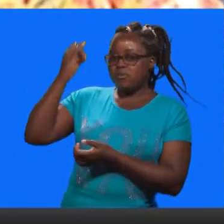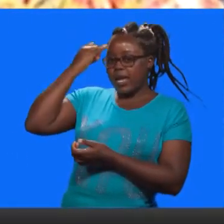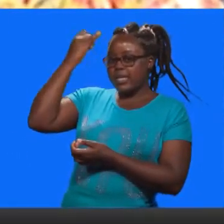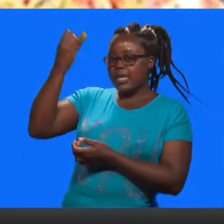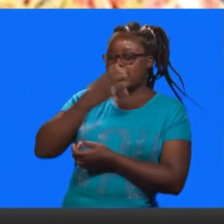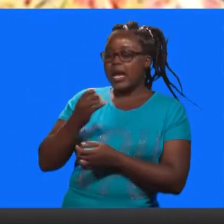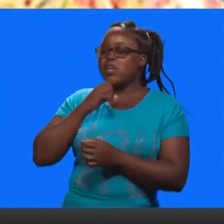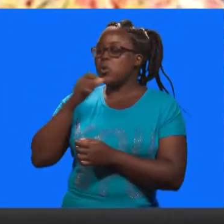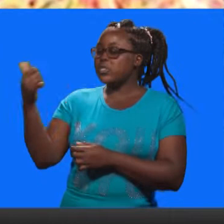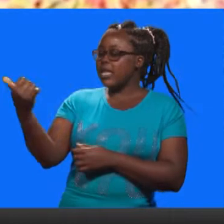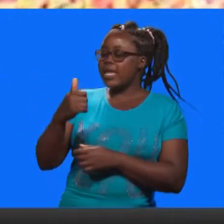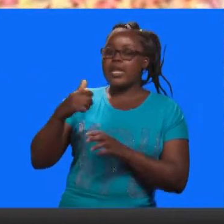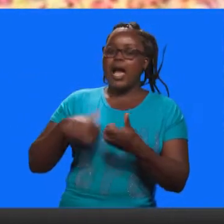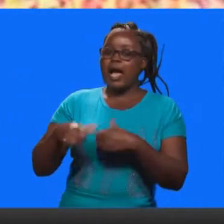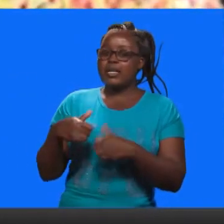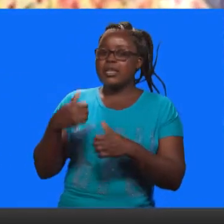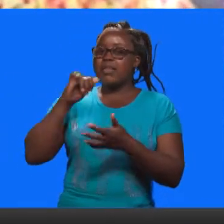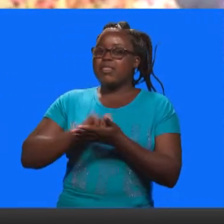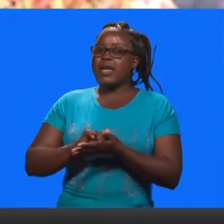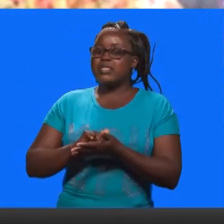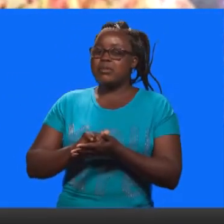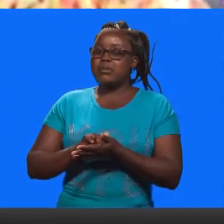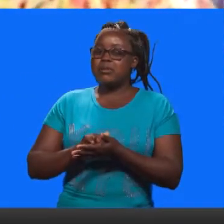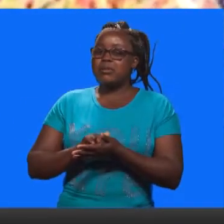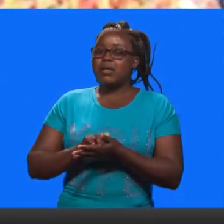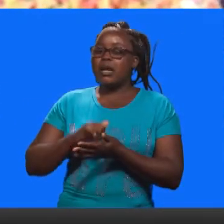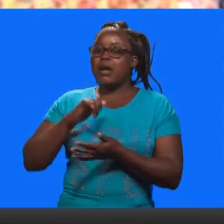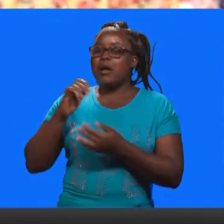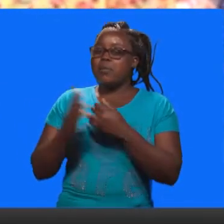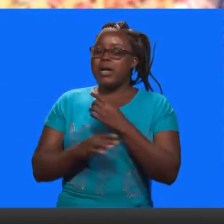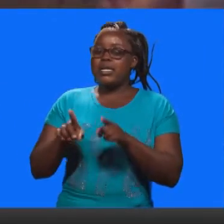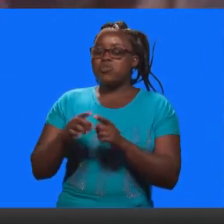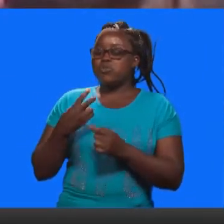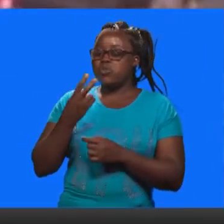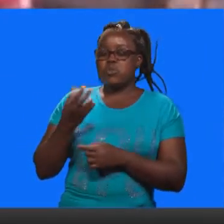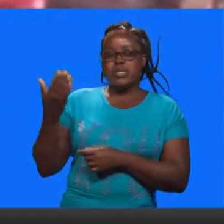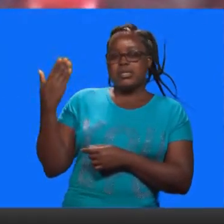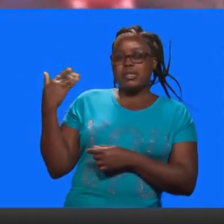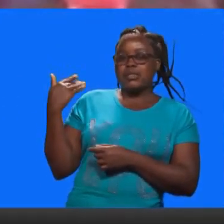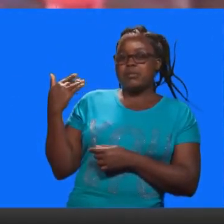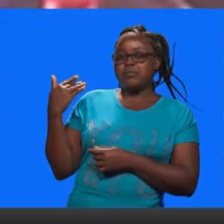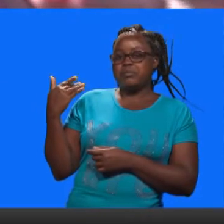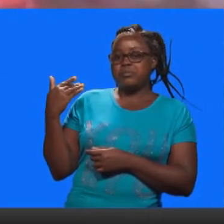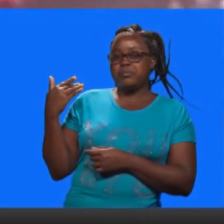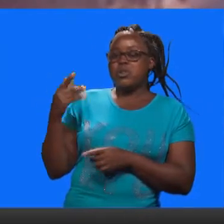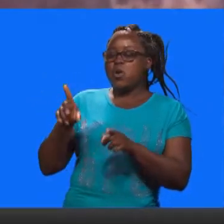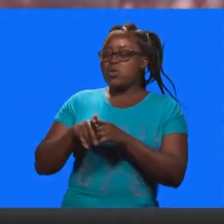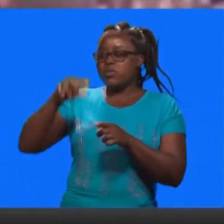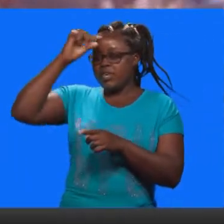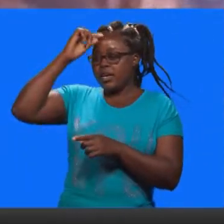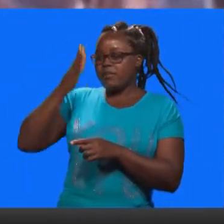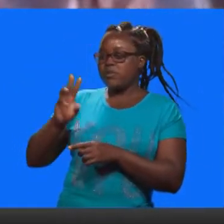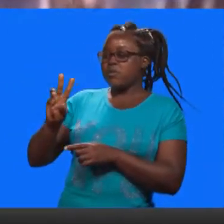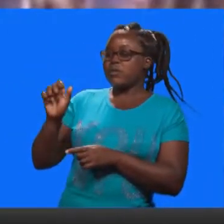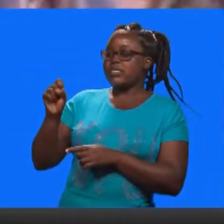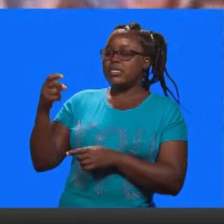and not any acts that are as unfortunate as we saw yesterday. Gavana wa Uasin Gishu Jackson